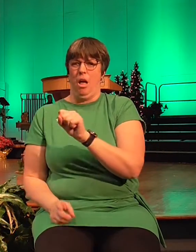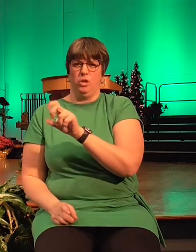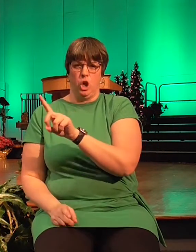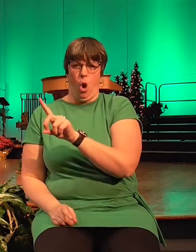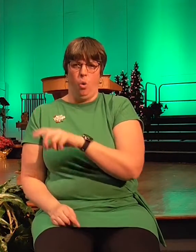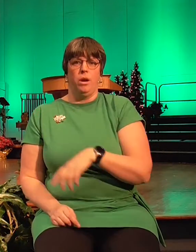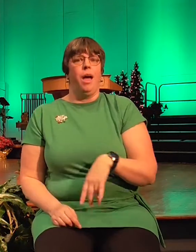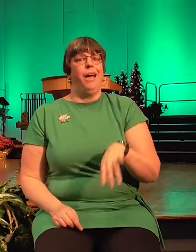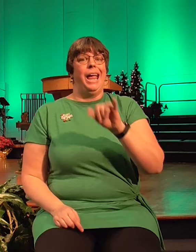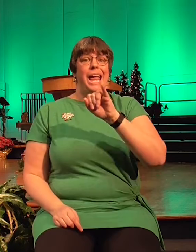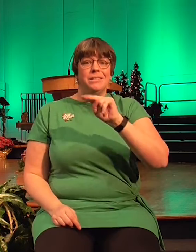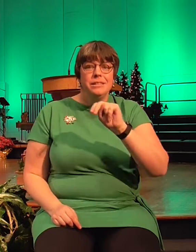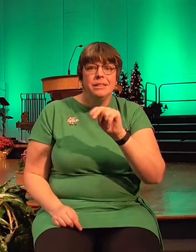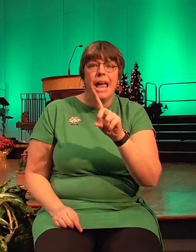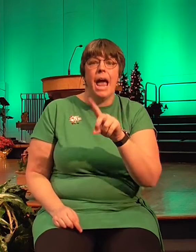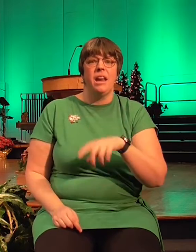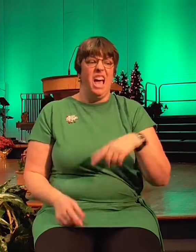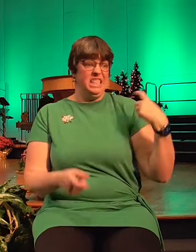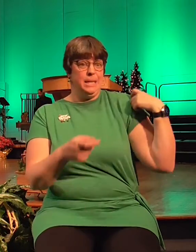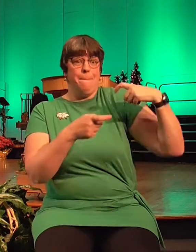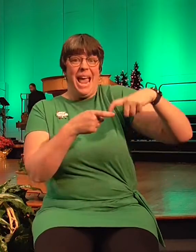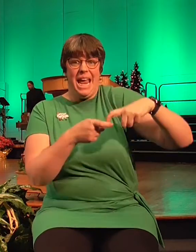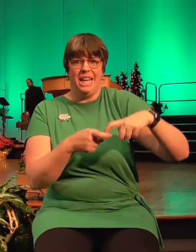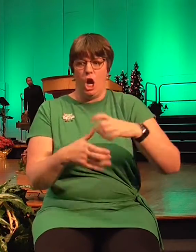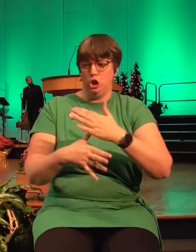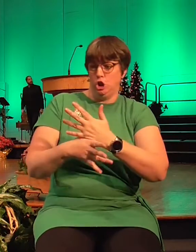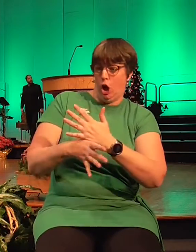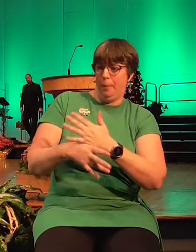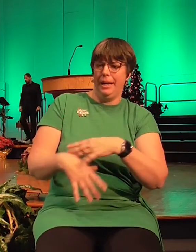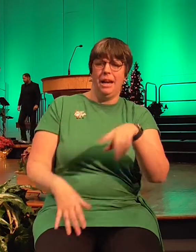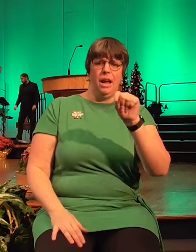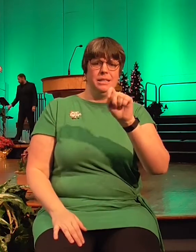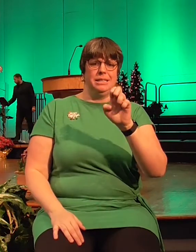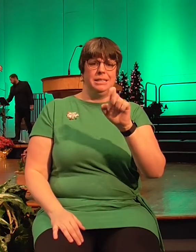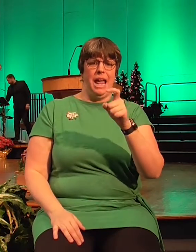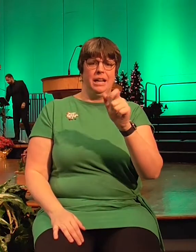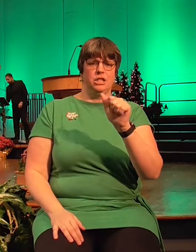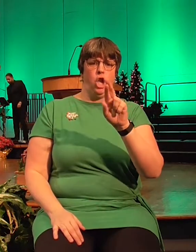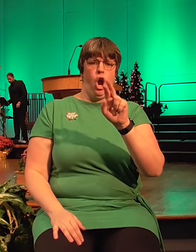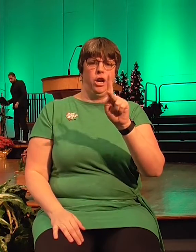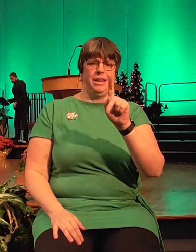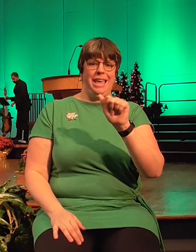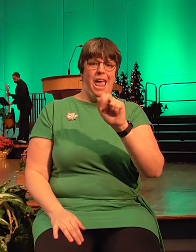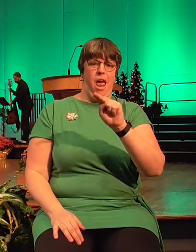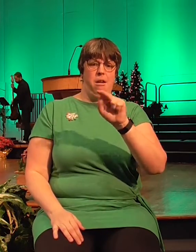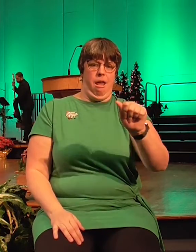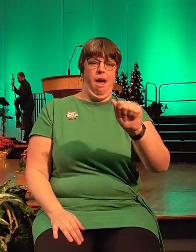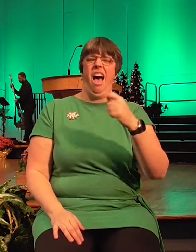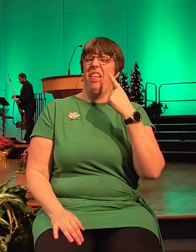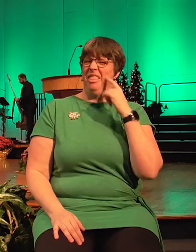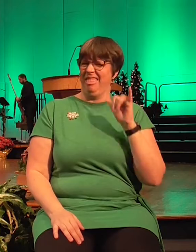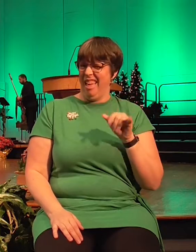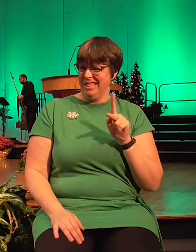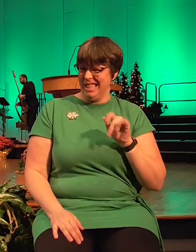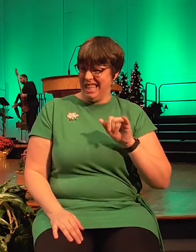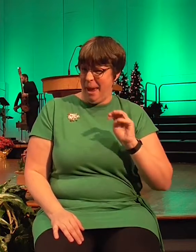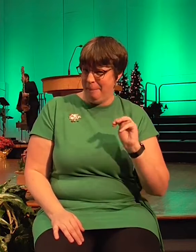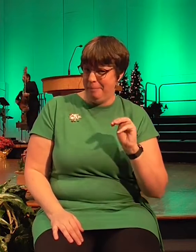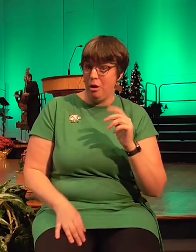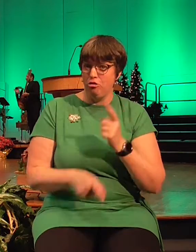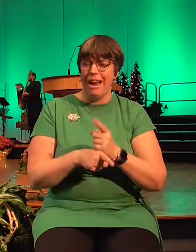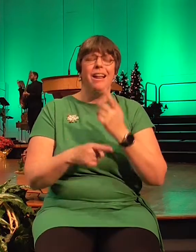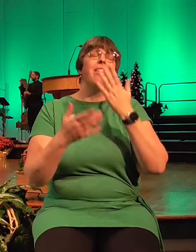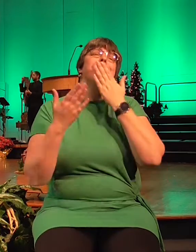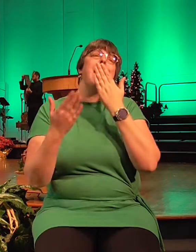from Arizona, Indiana, England, Spain, Germany, and Texarkana. I think that's probably Kimberly, right? And so thank you